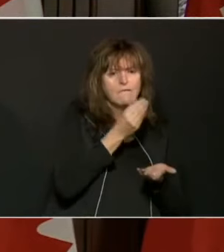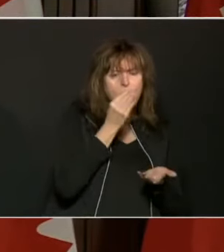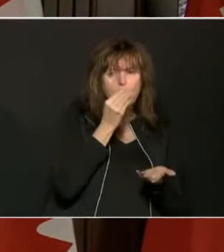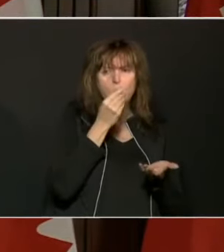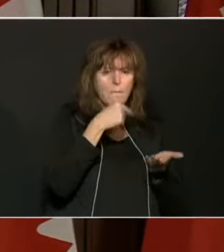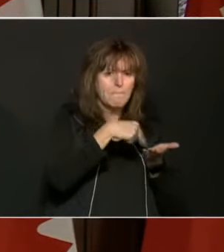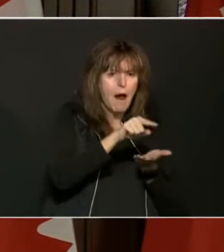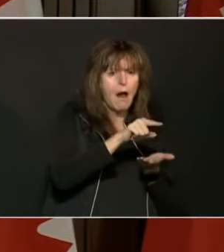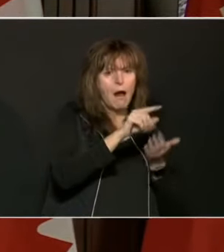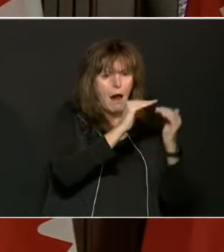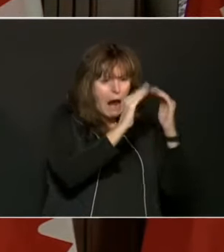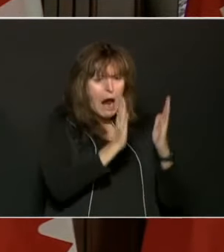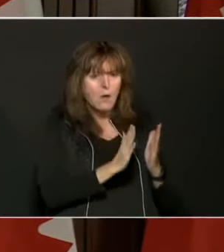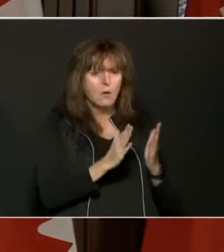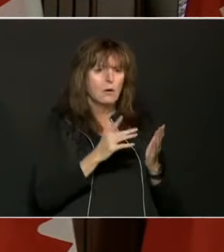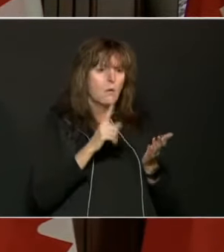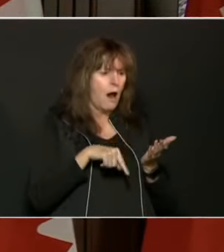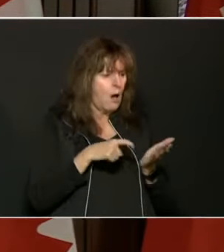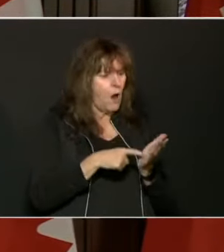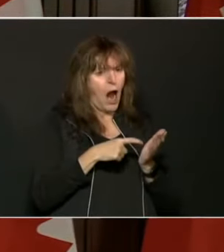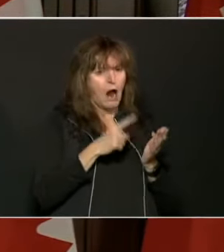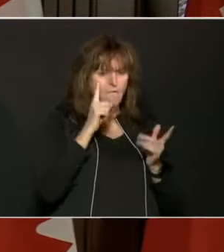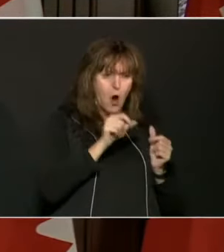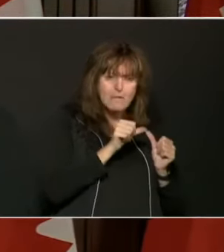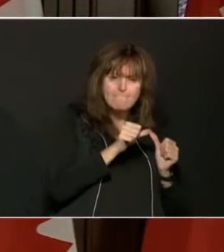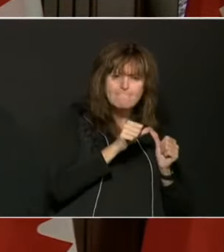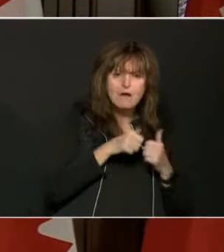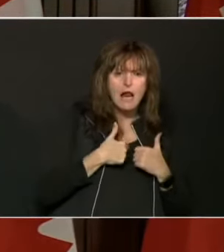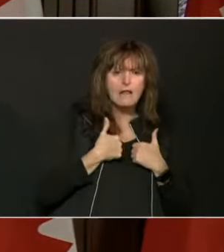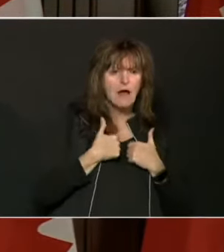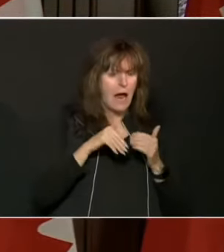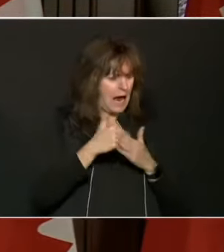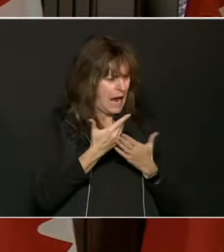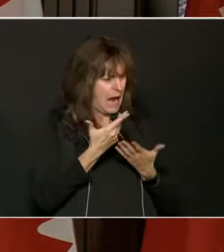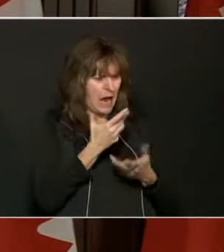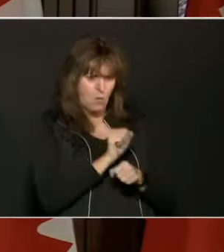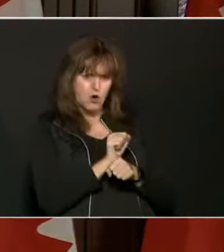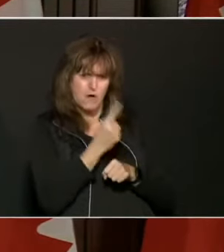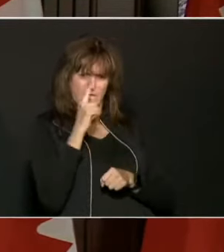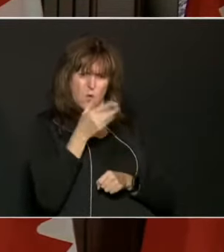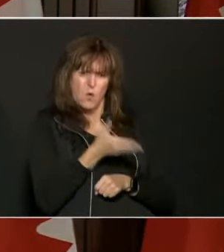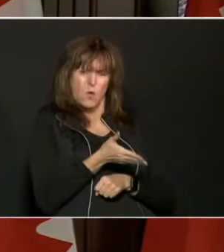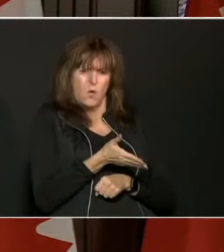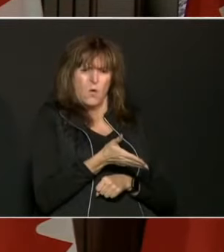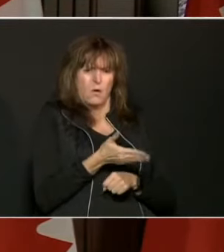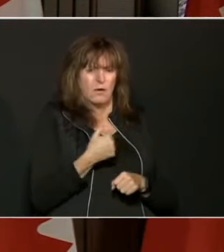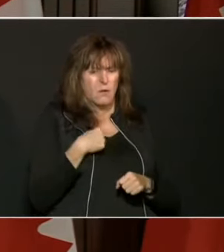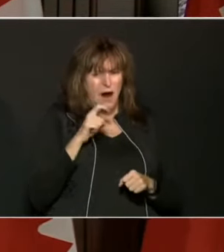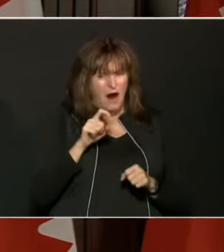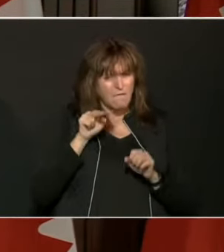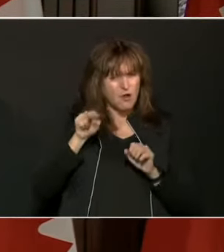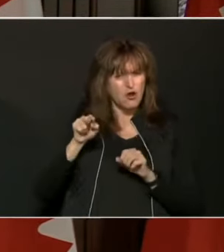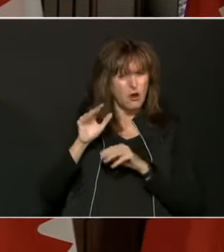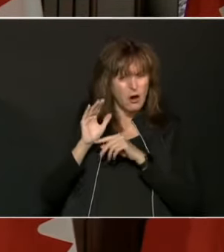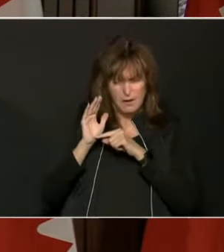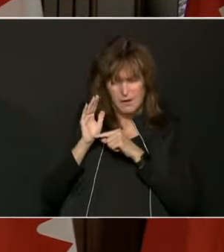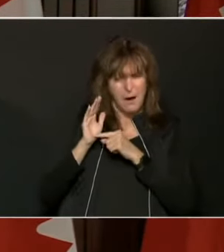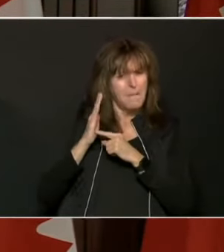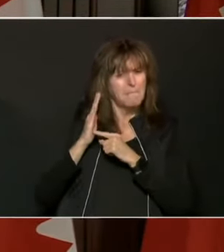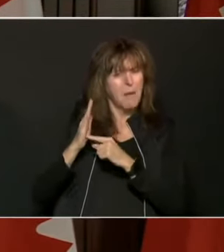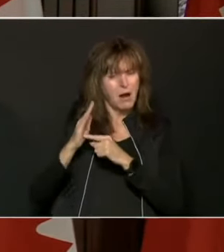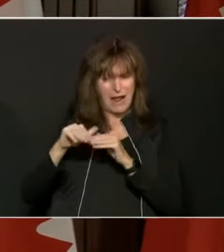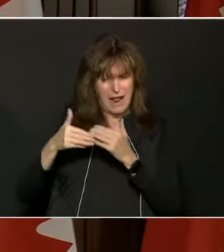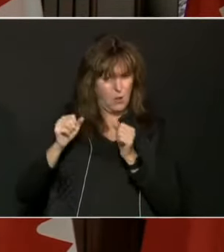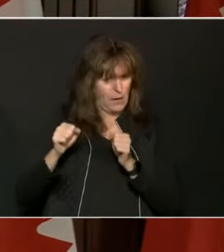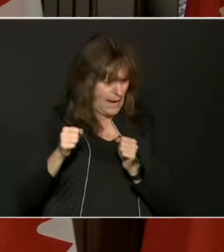that work. So you have to facilitate that and look at models of how you might address that in those type of settings. There's some others in other parts